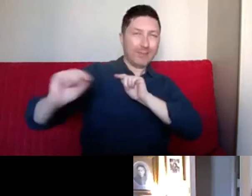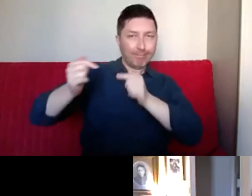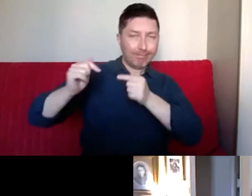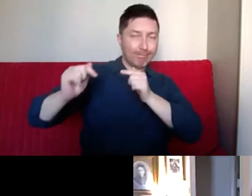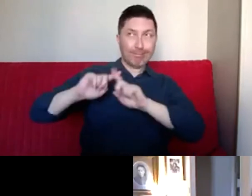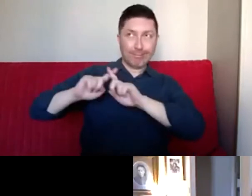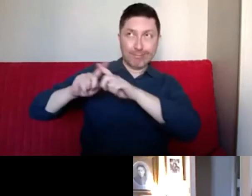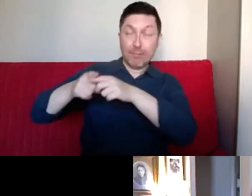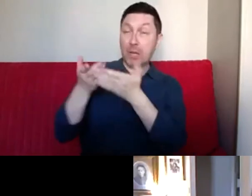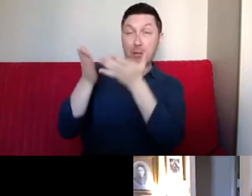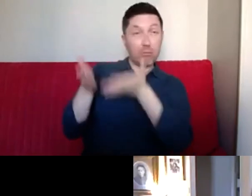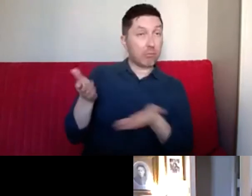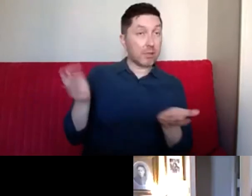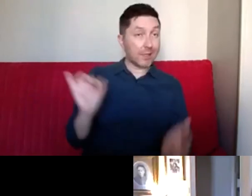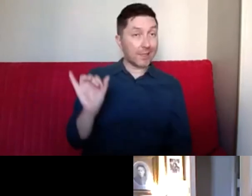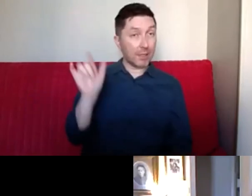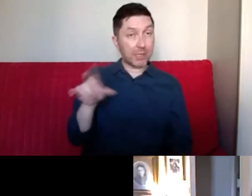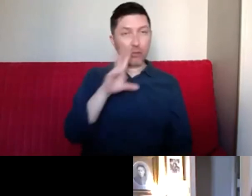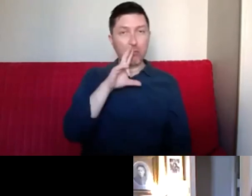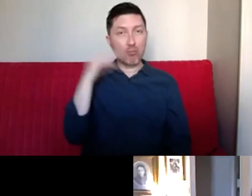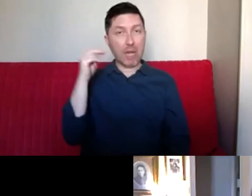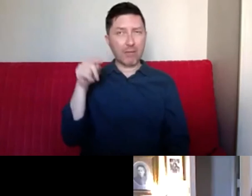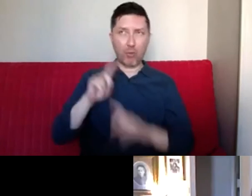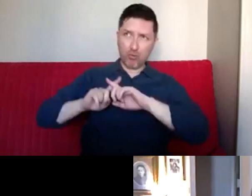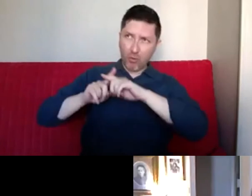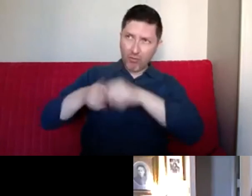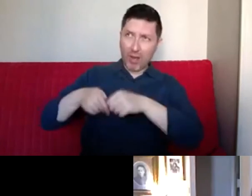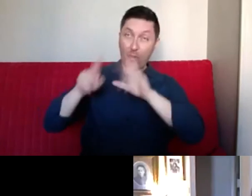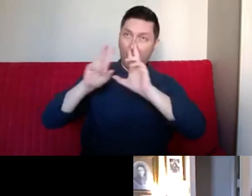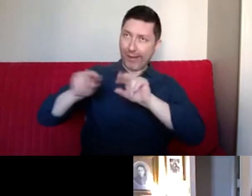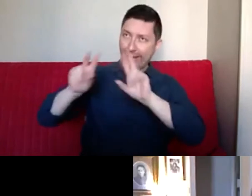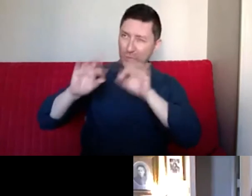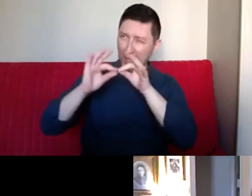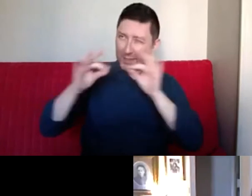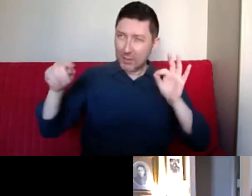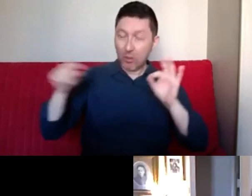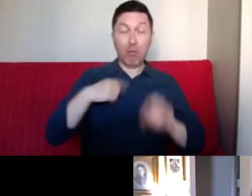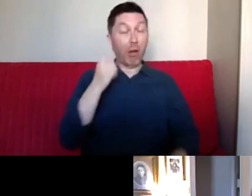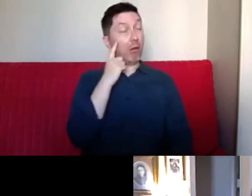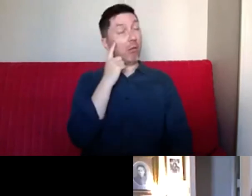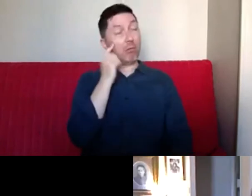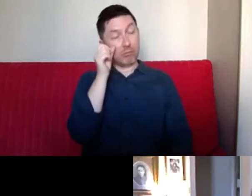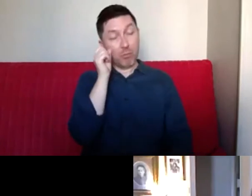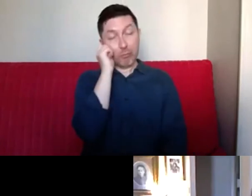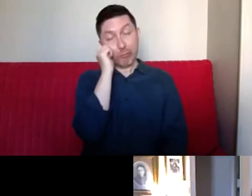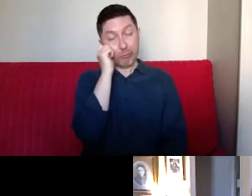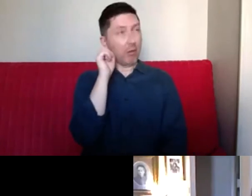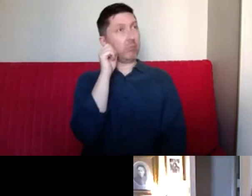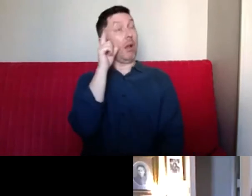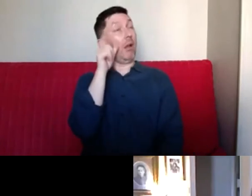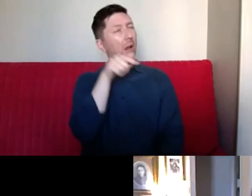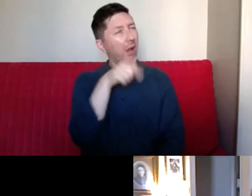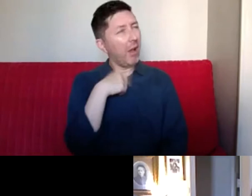convince them with stories. And what we figured many times is if you find the wrong person who is concerned with